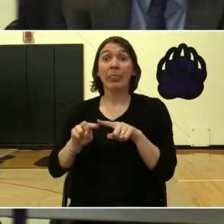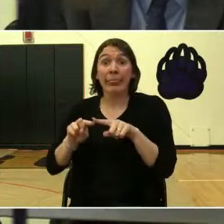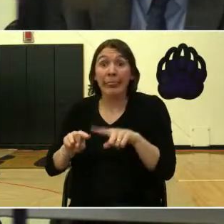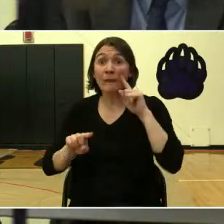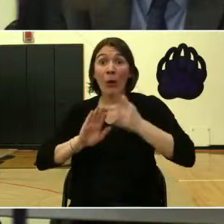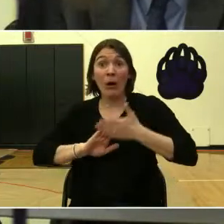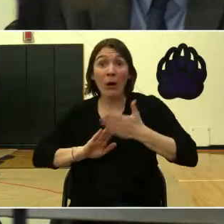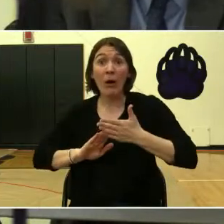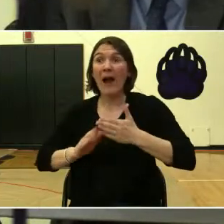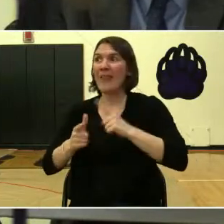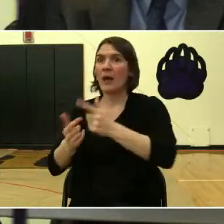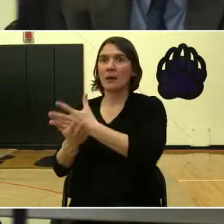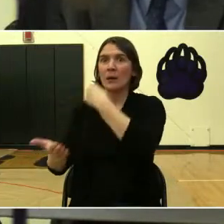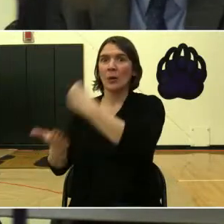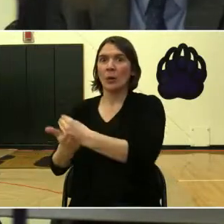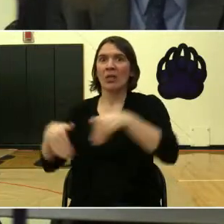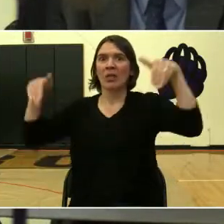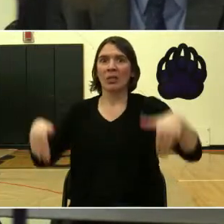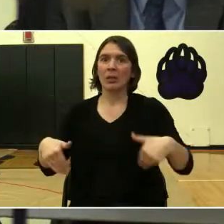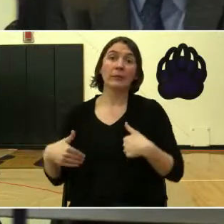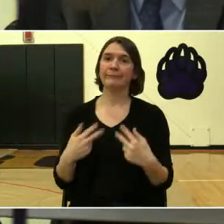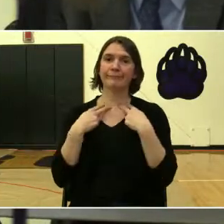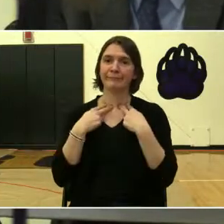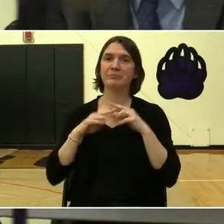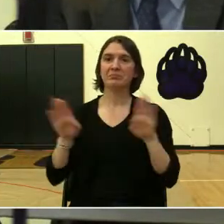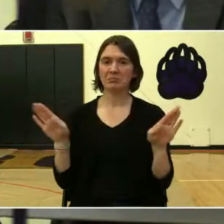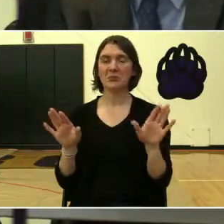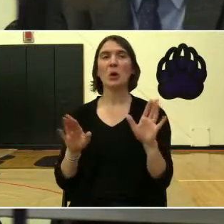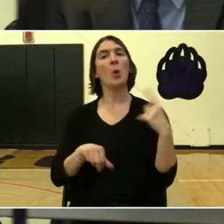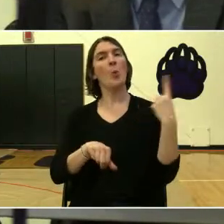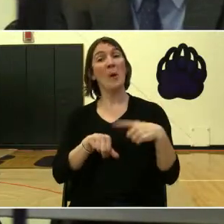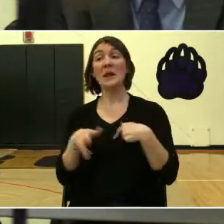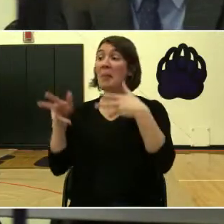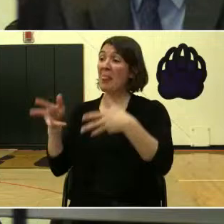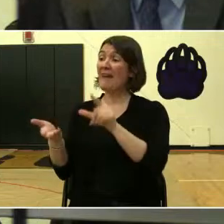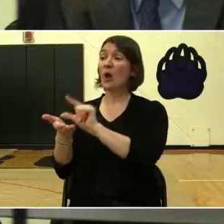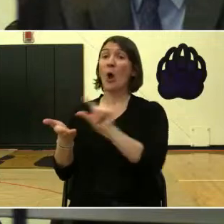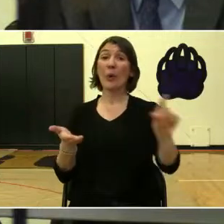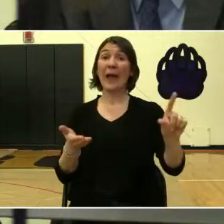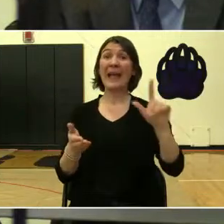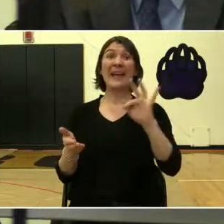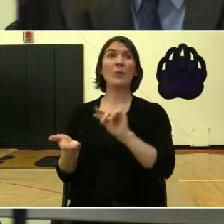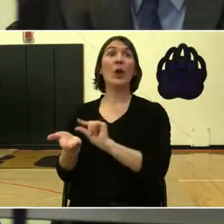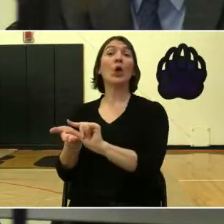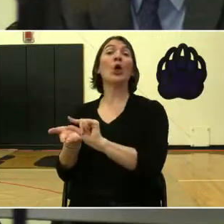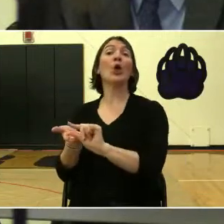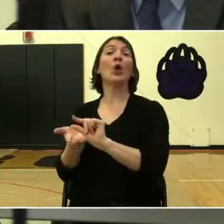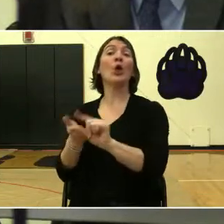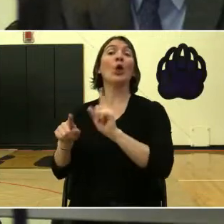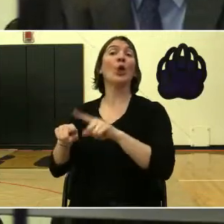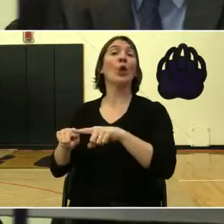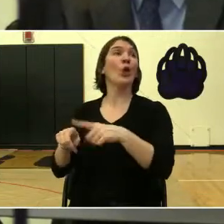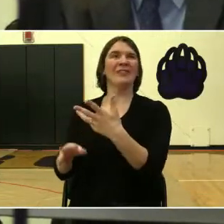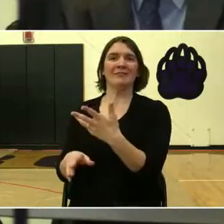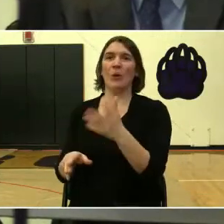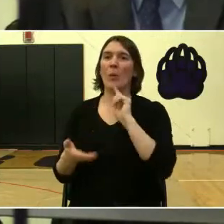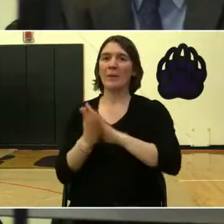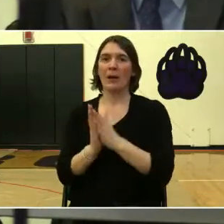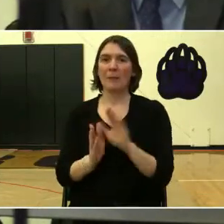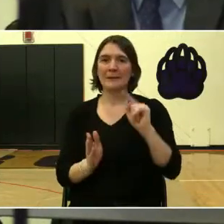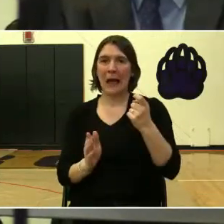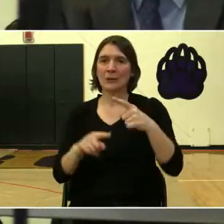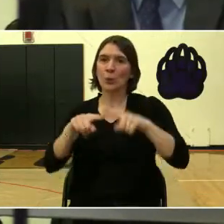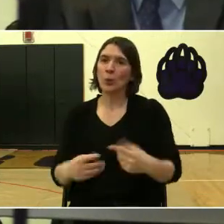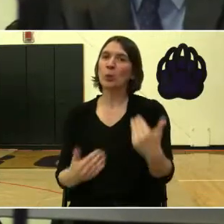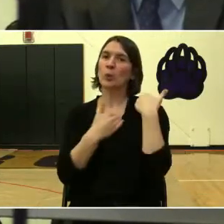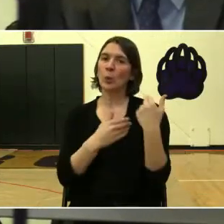operations and then some year not have any and then suddenly we're having to raise the tax rate because we've become dependent on those unassigned